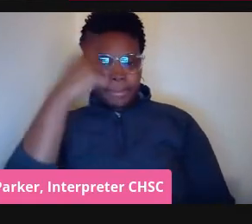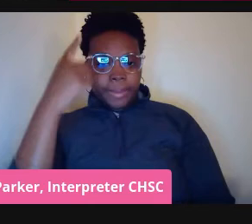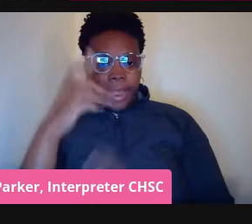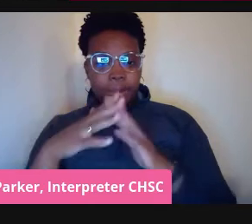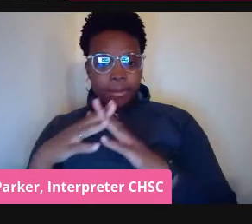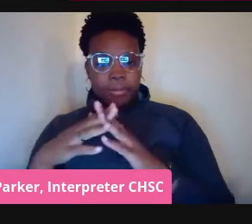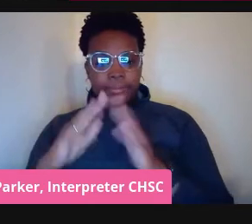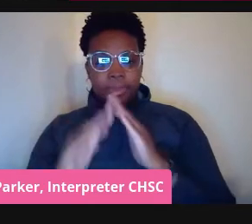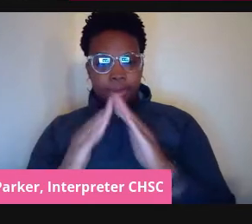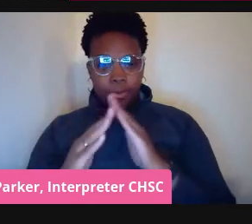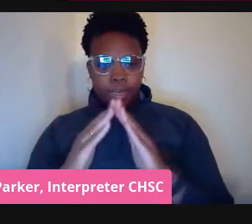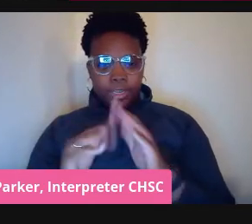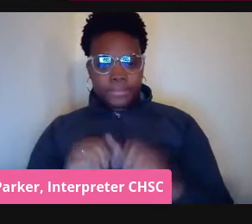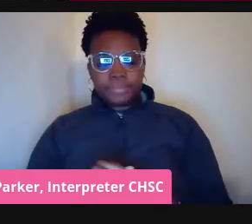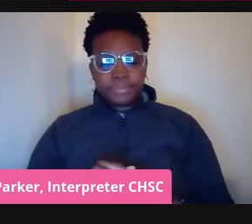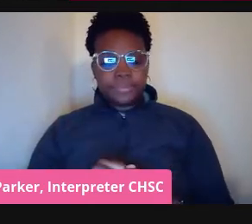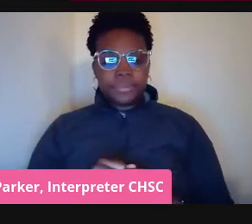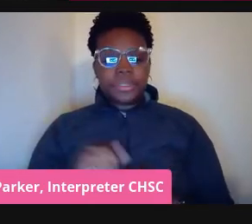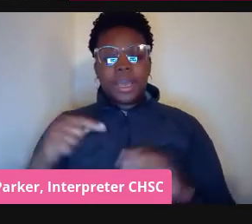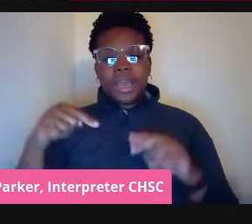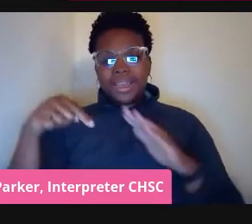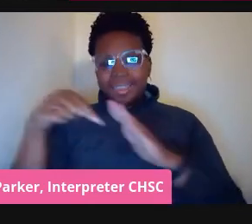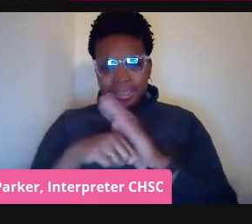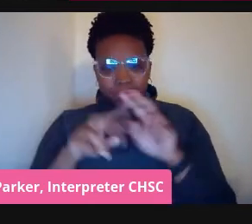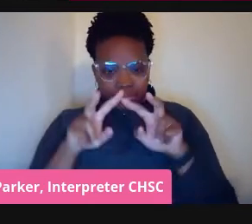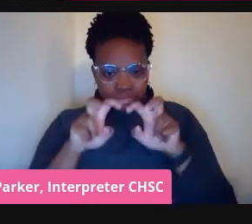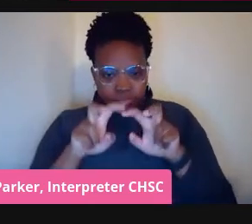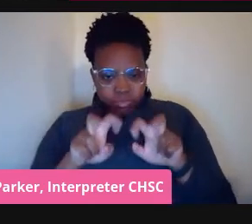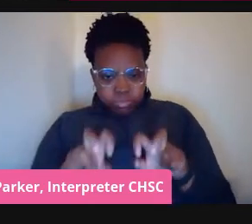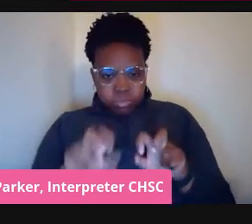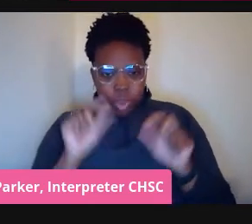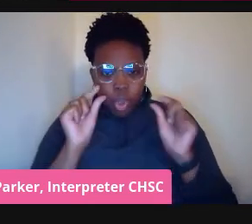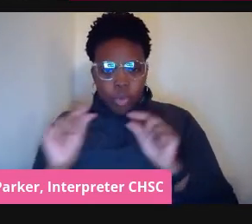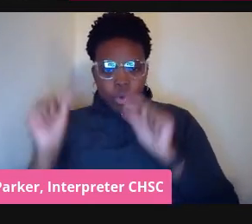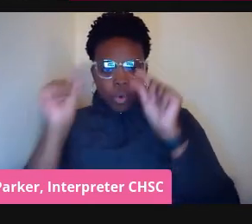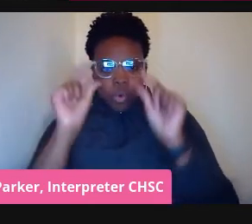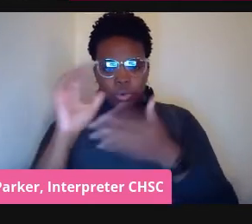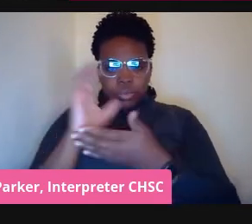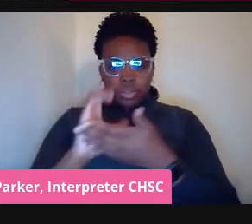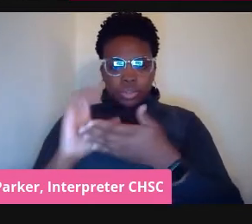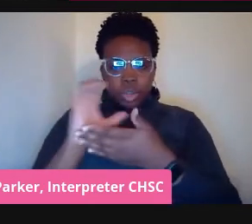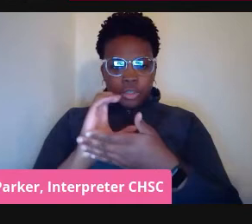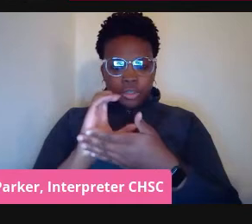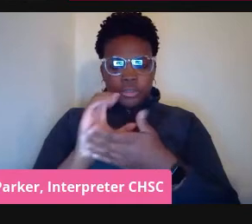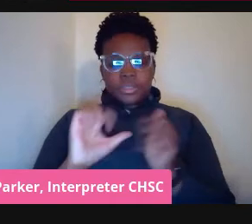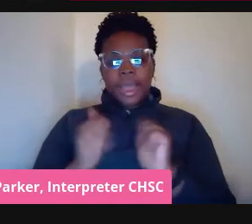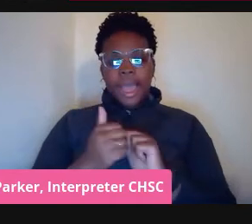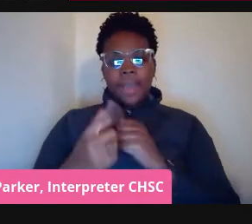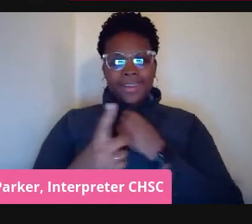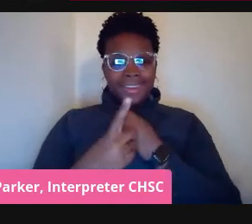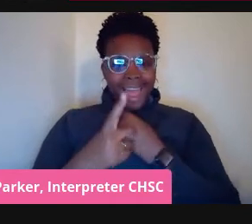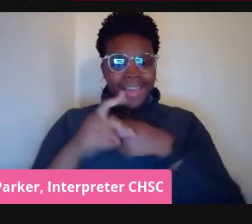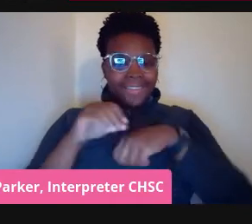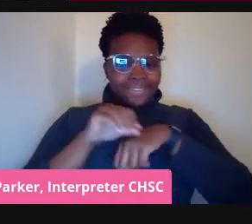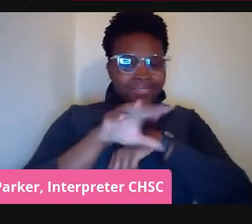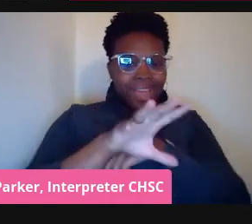deep searching about fibroid tumors and how your diet can be affected. The symptoms can